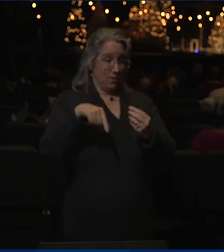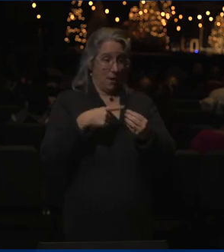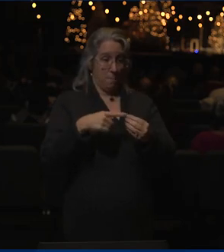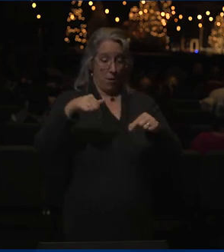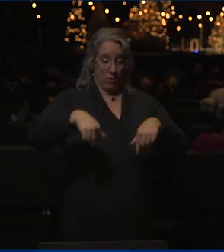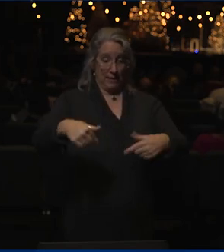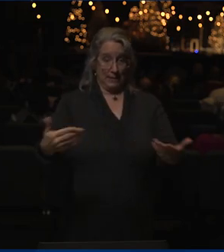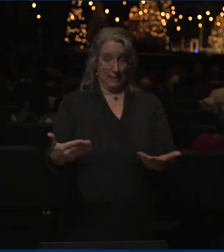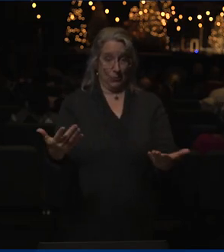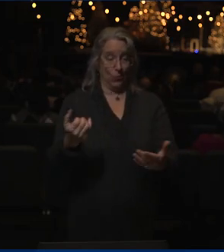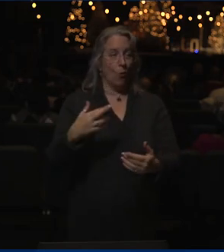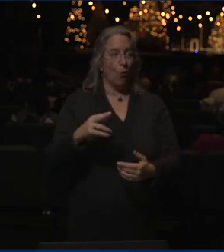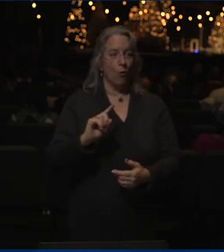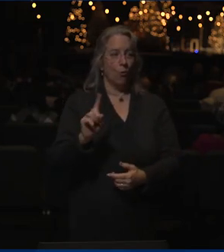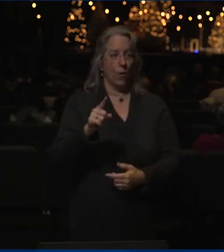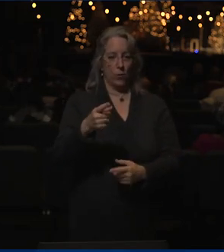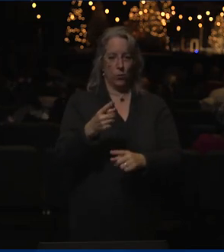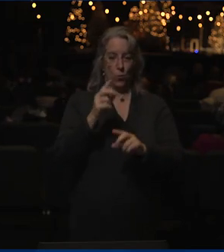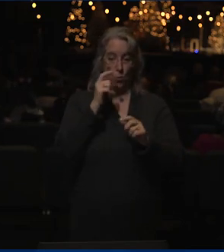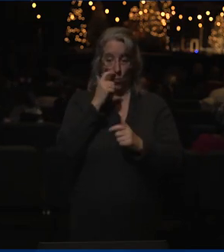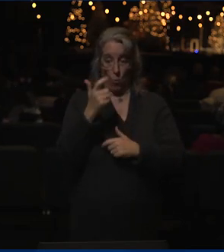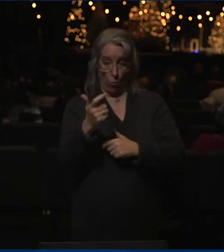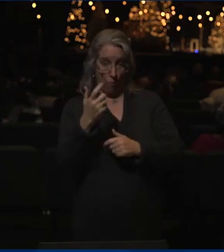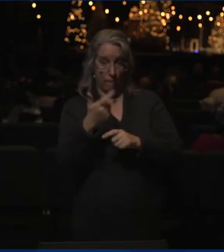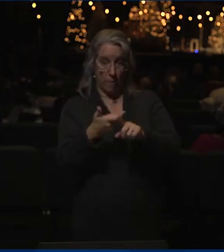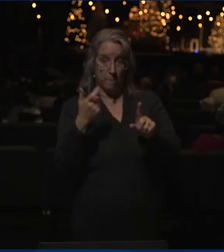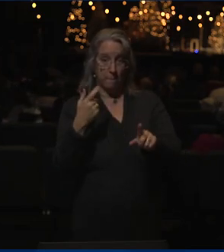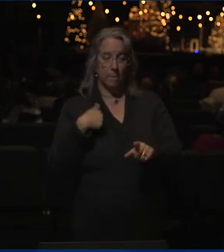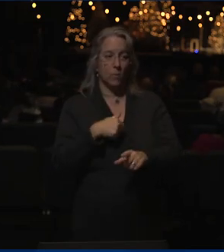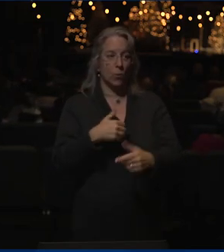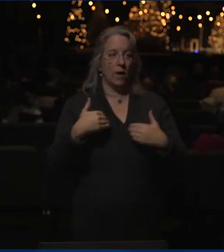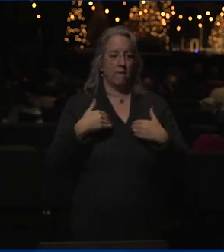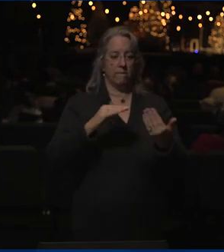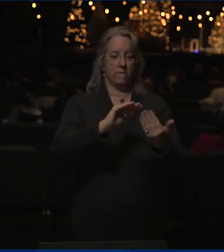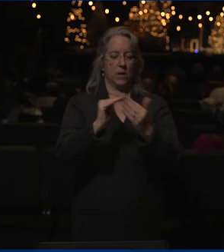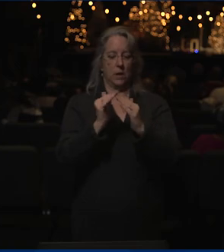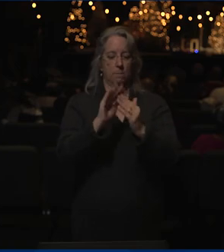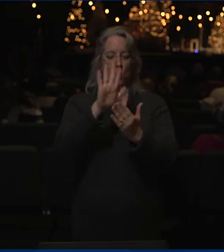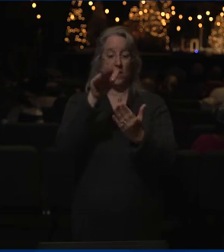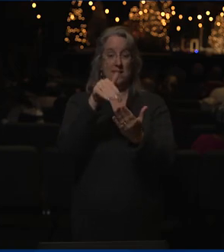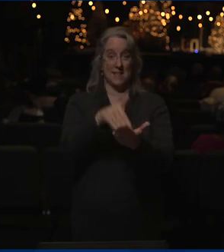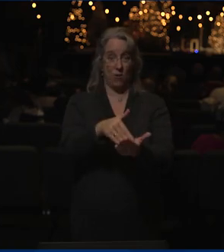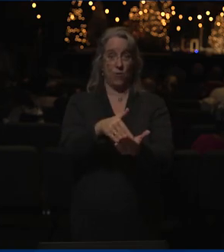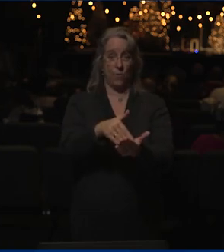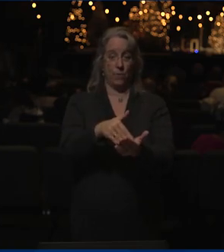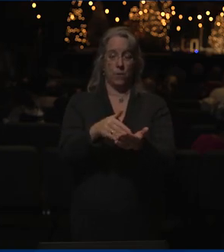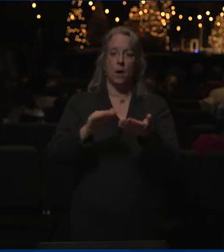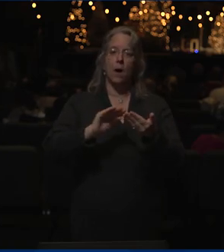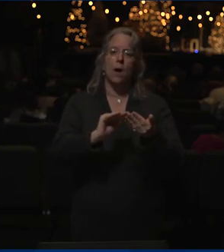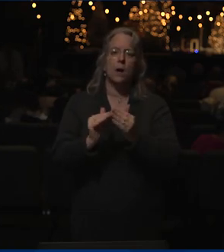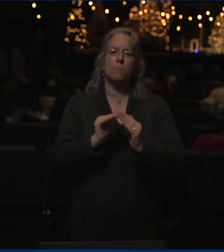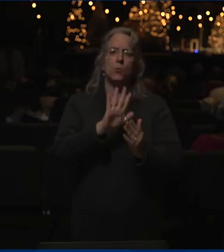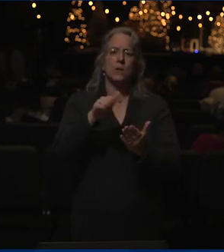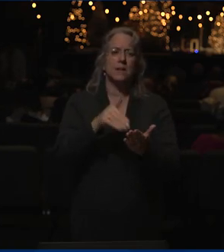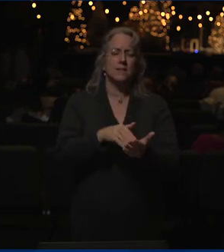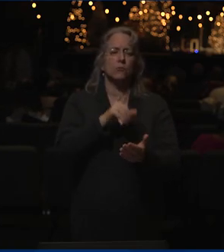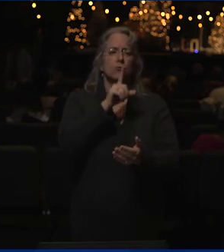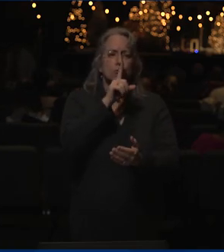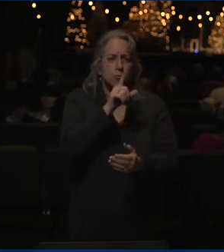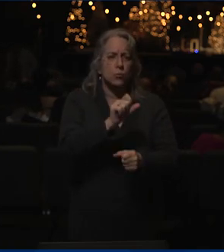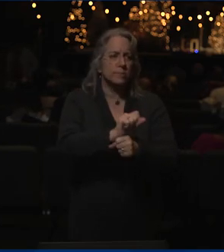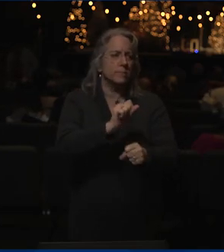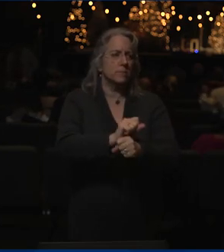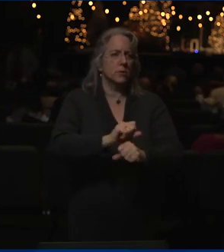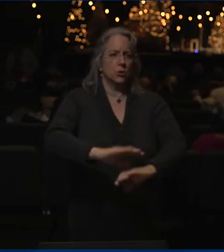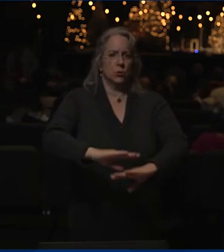you're watching from here in Westerville is that we have a community center. A community center that really serves generously the community